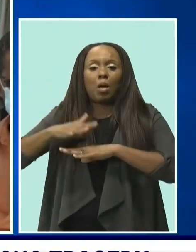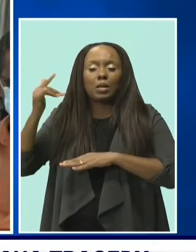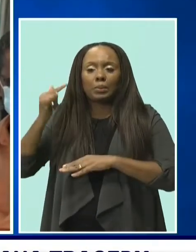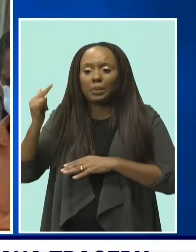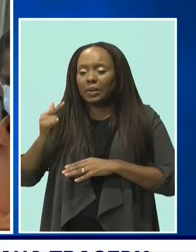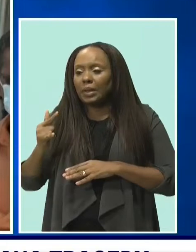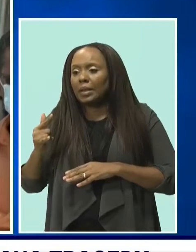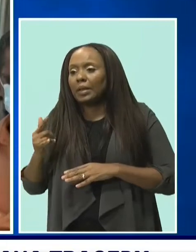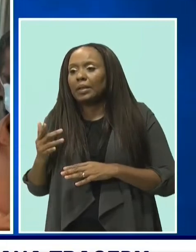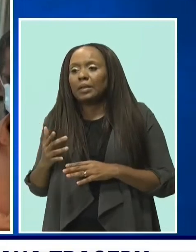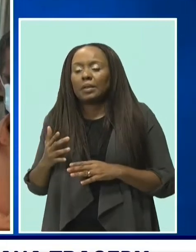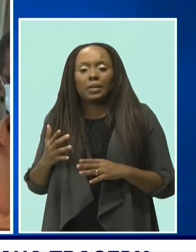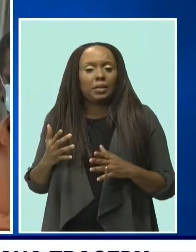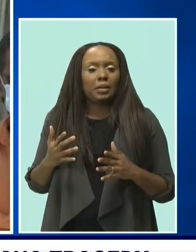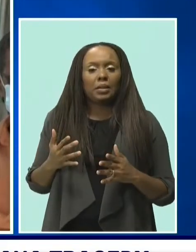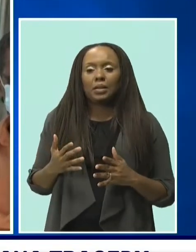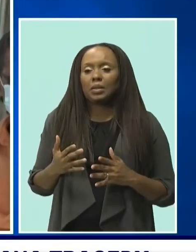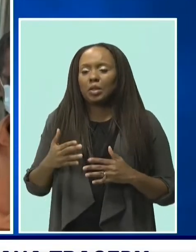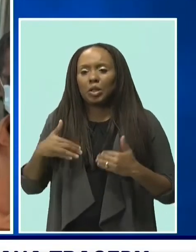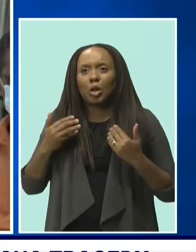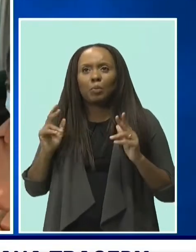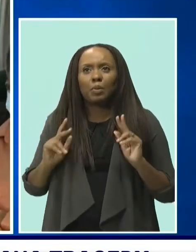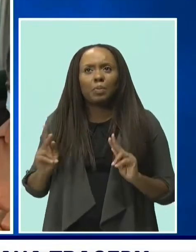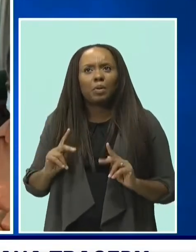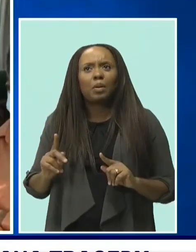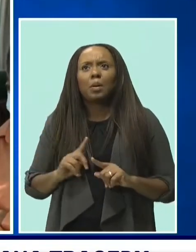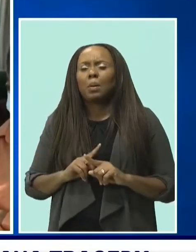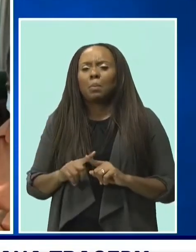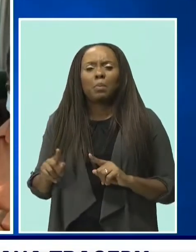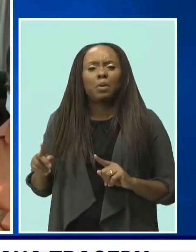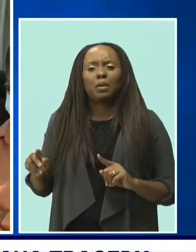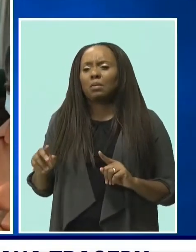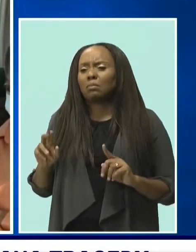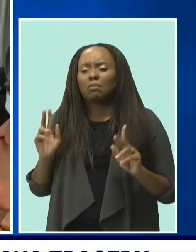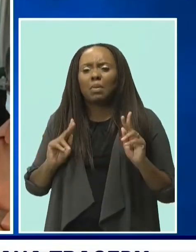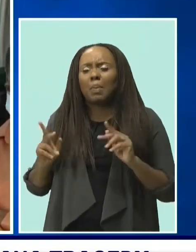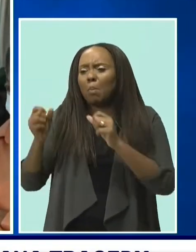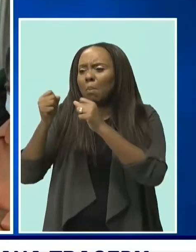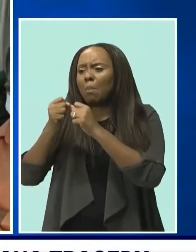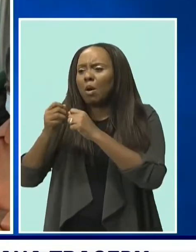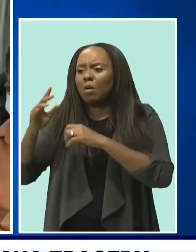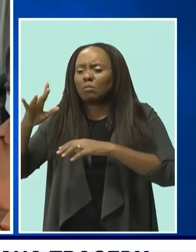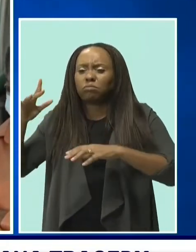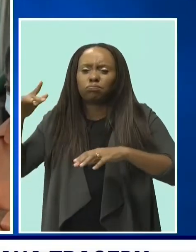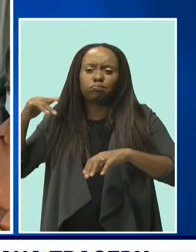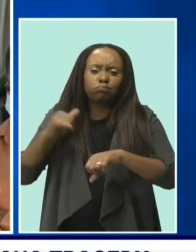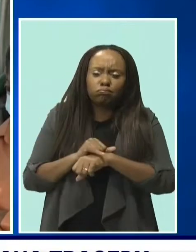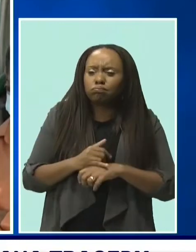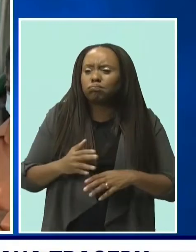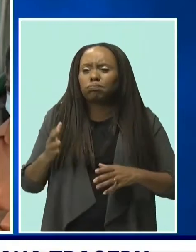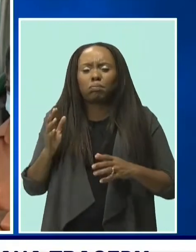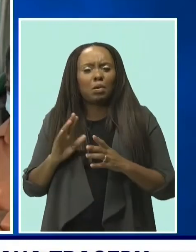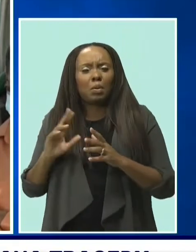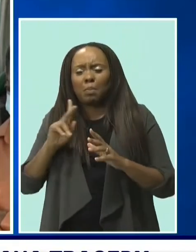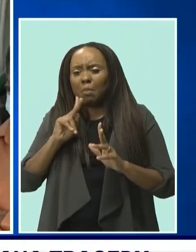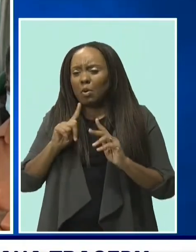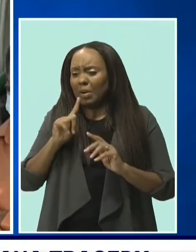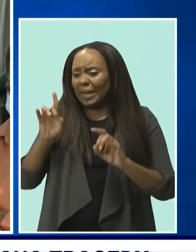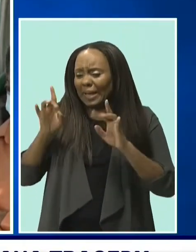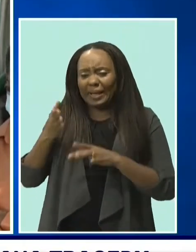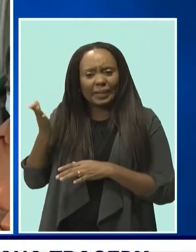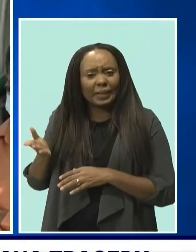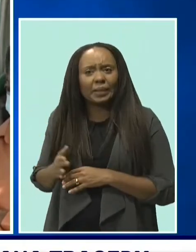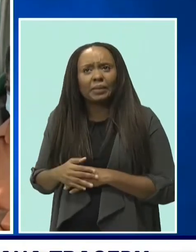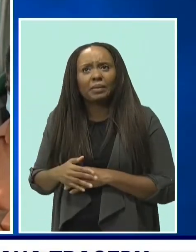murdered out of hate and animosity. This is why the book that Ambassador David Comachon has just edited for this 45th